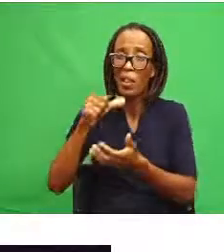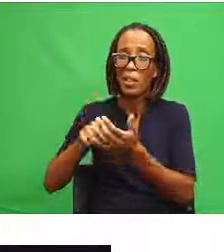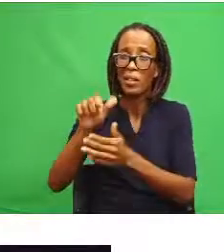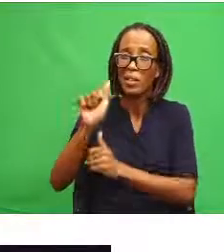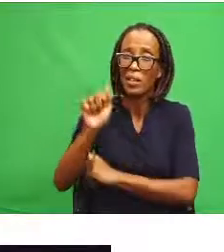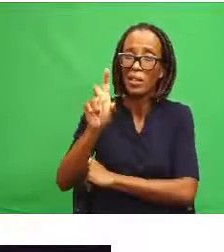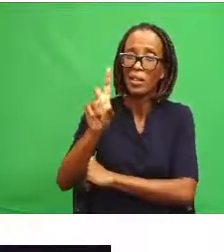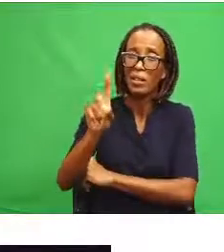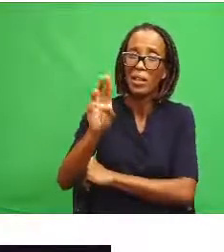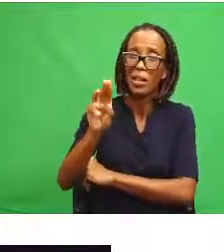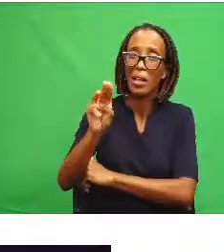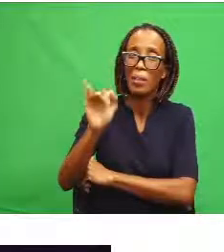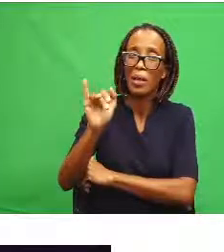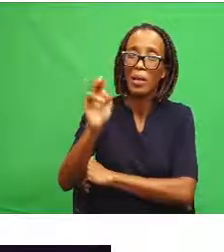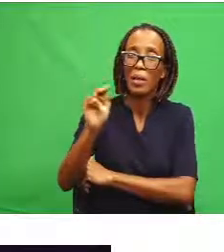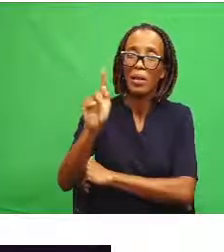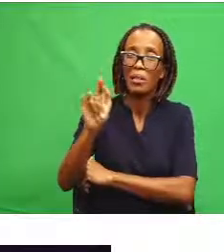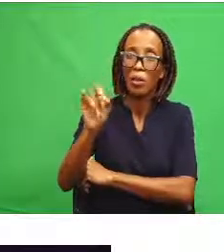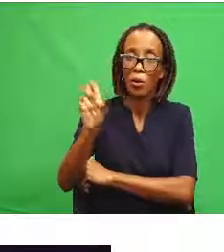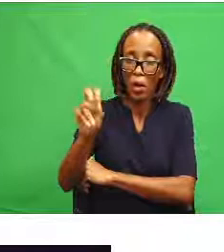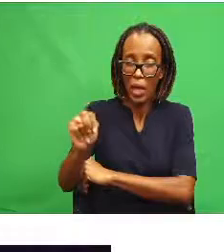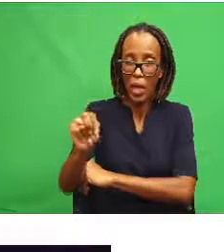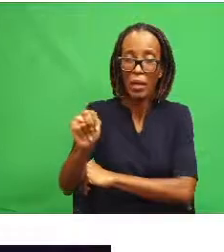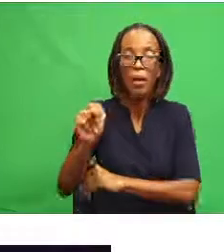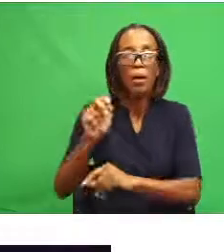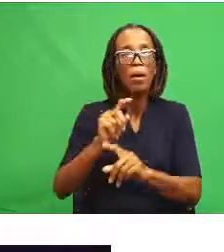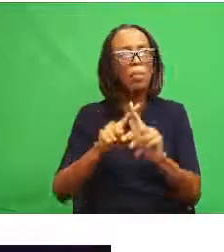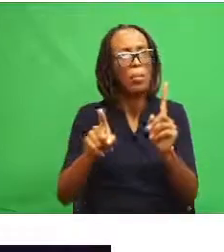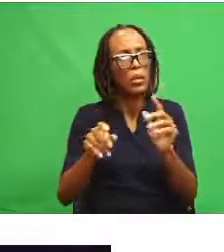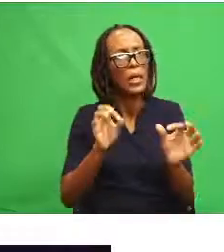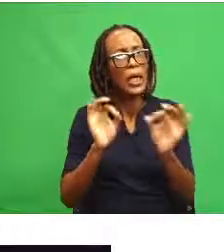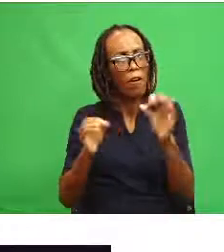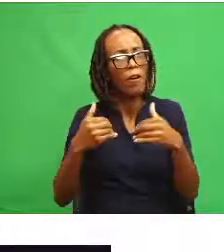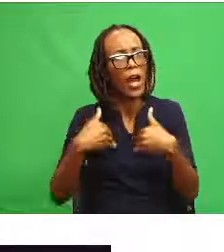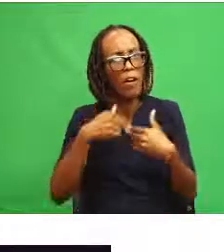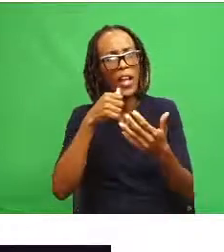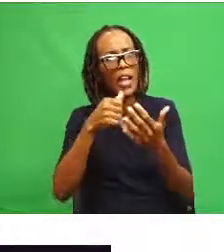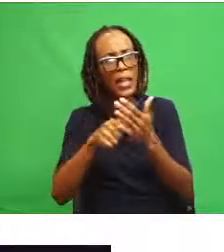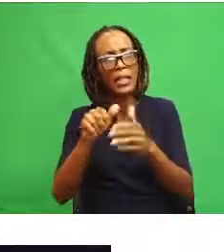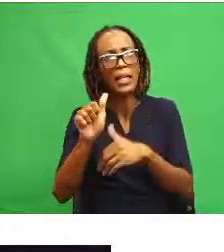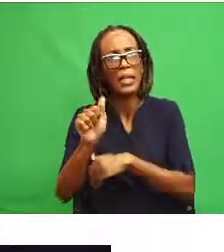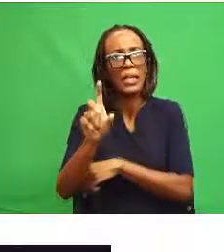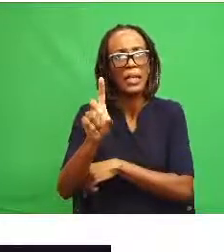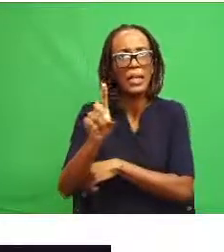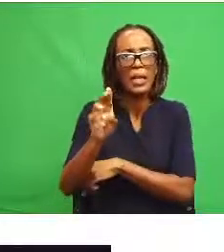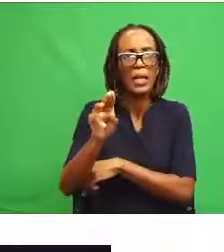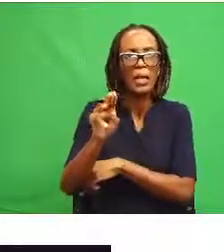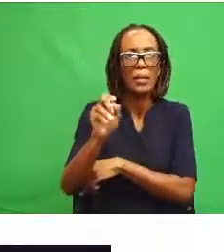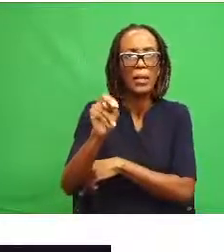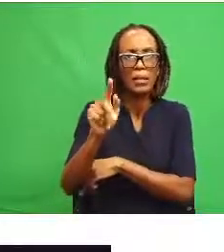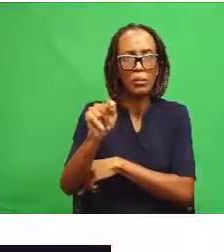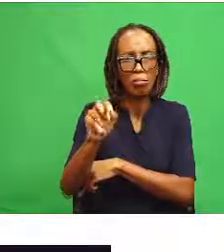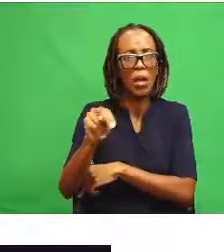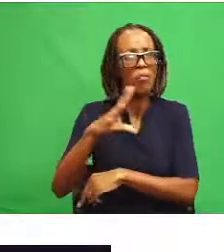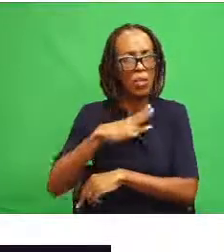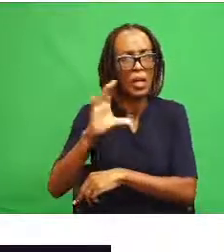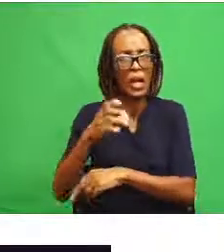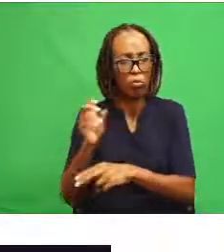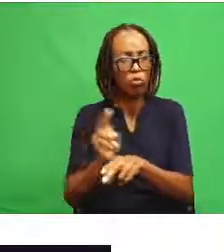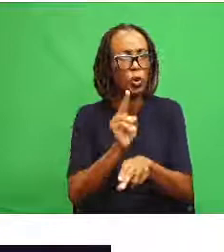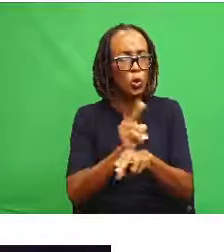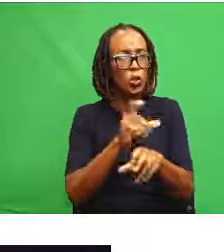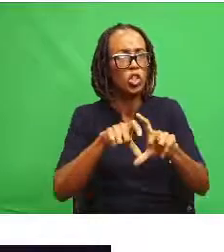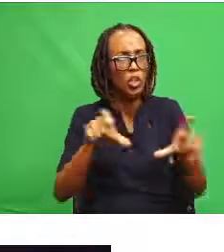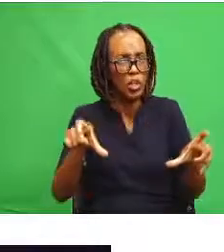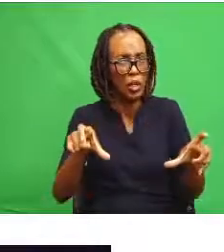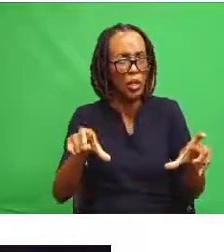in the pension check as a will, but by way of at least letters of administration, your beneficiaries would be able to claim the proceeds of that in accordance